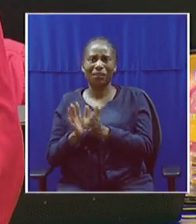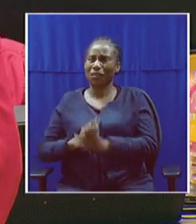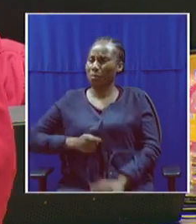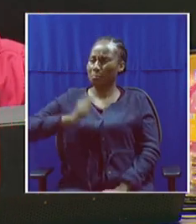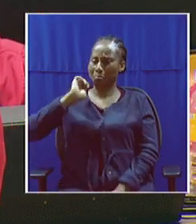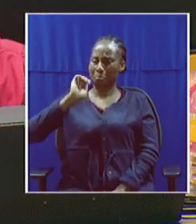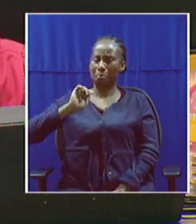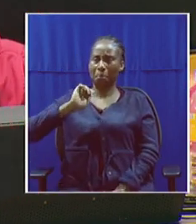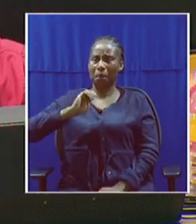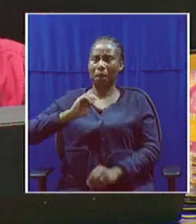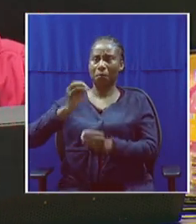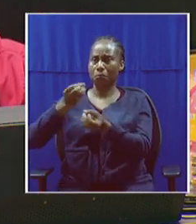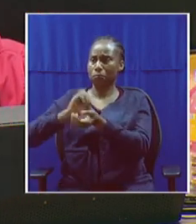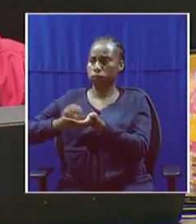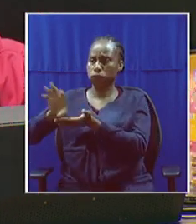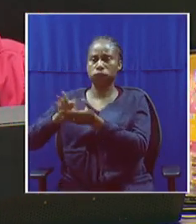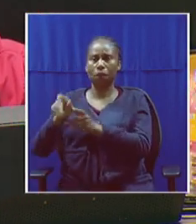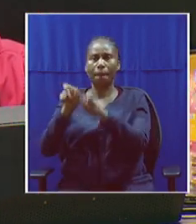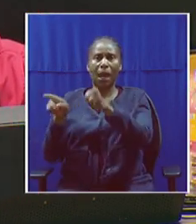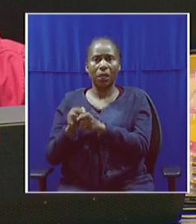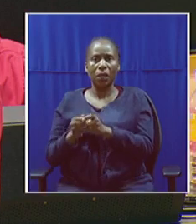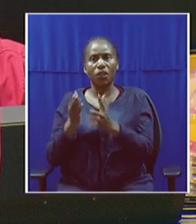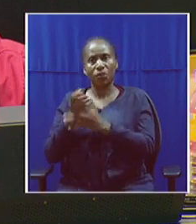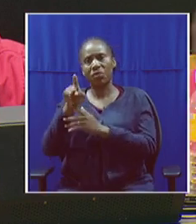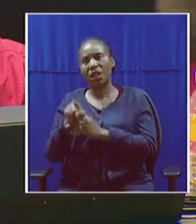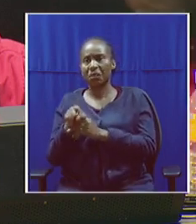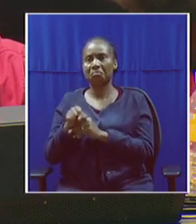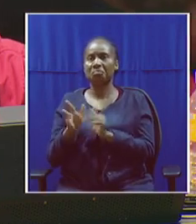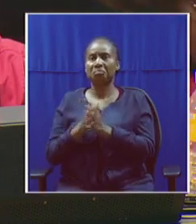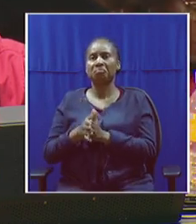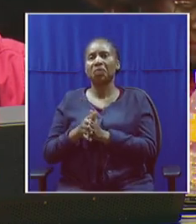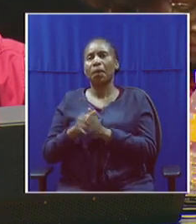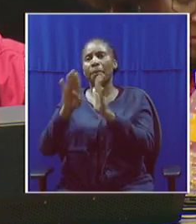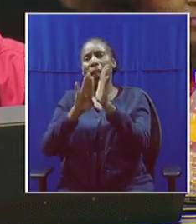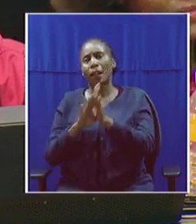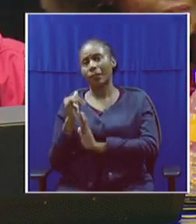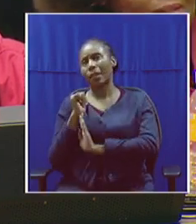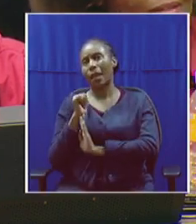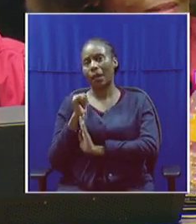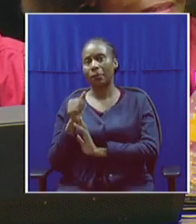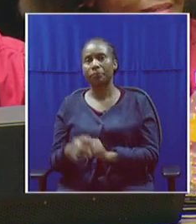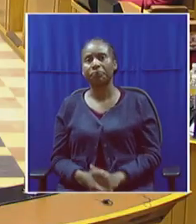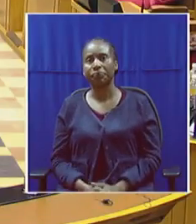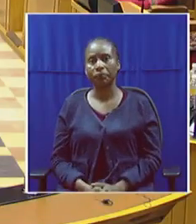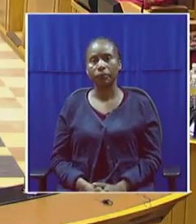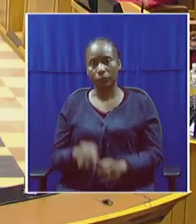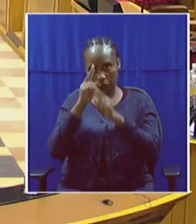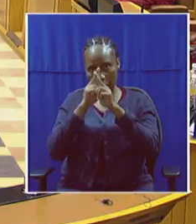yesterday through that nonsensical special appropriation Bill honorable